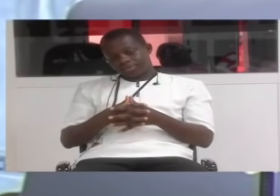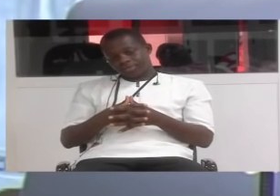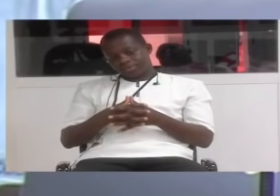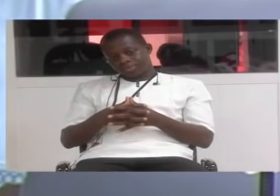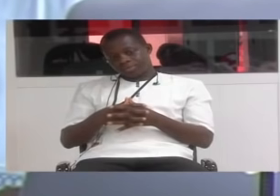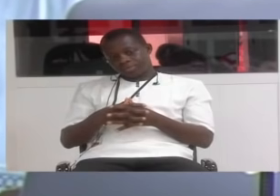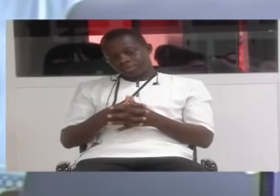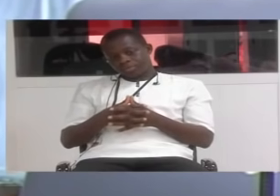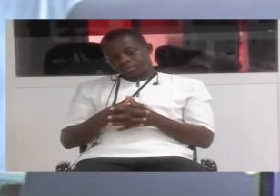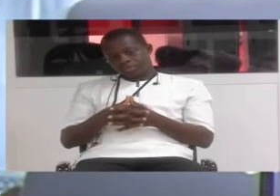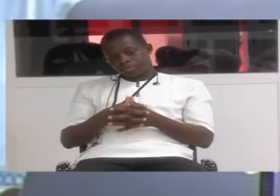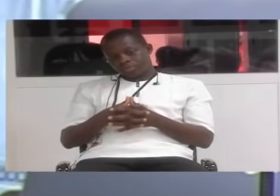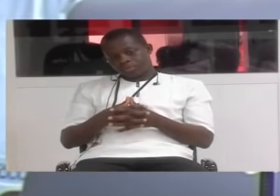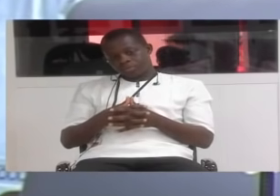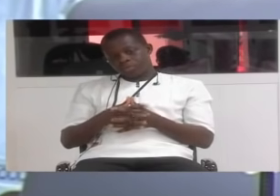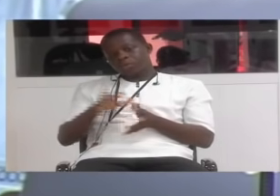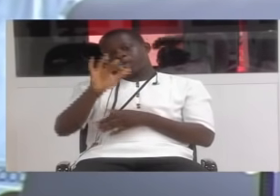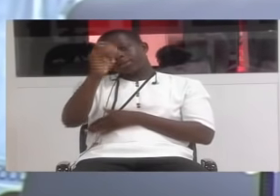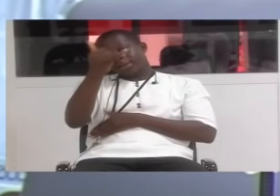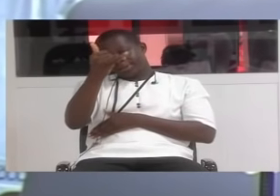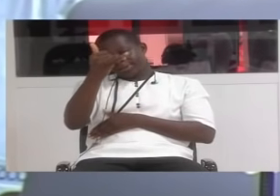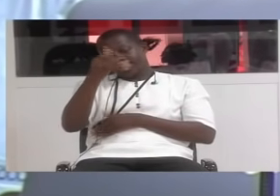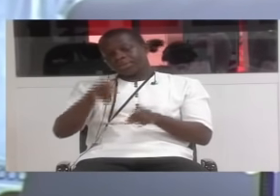kaddu pour ngeen reey ñaari ndaw yi ni. Waaw ba